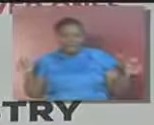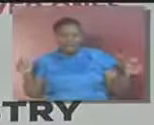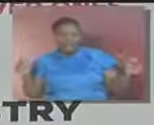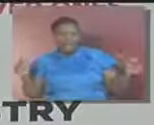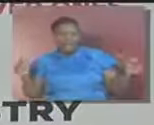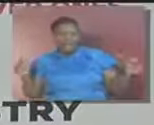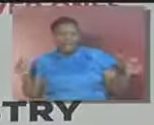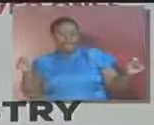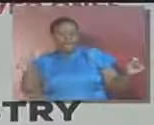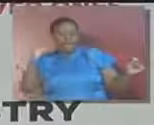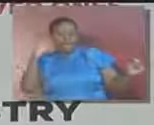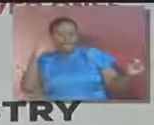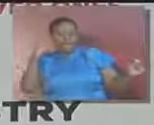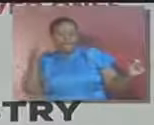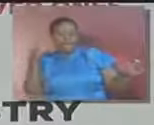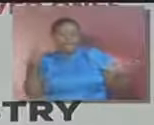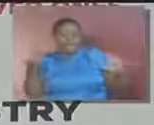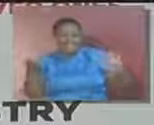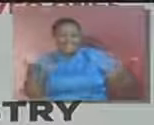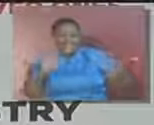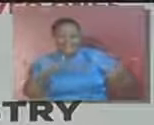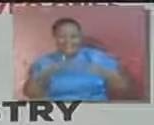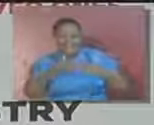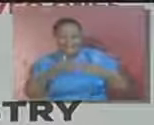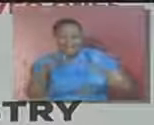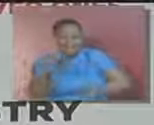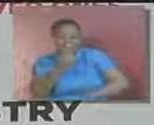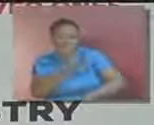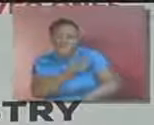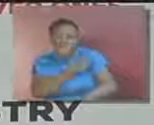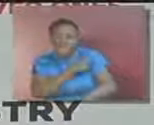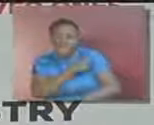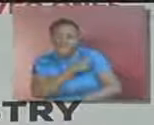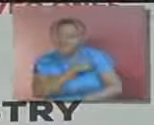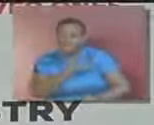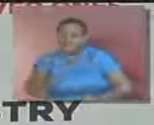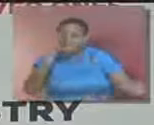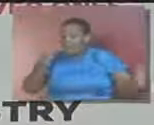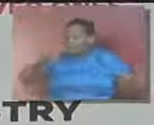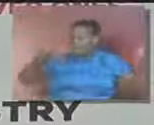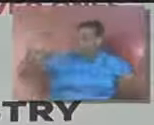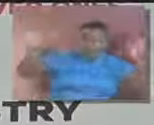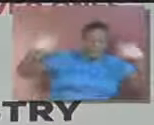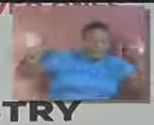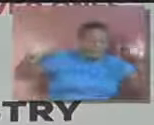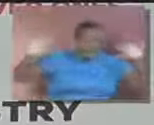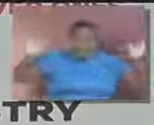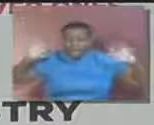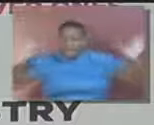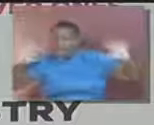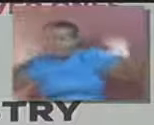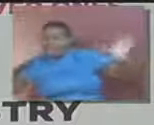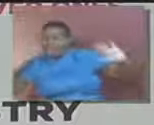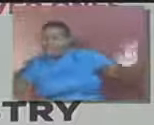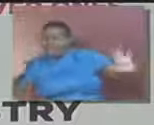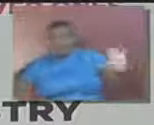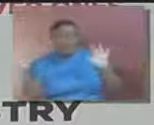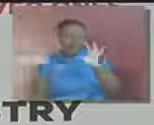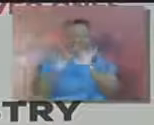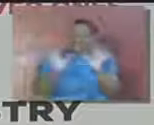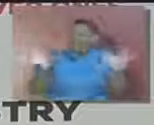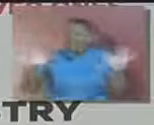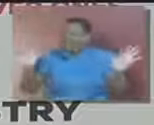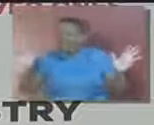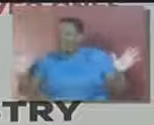in the sunset of their lives. And when we start to vaccinate persons